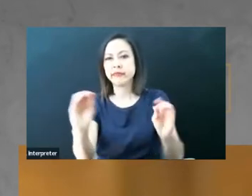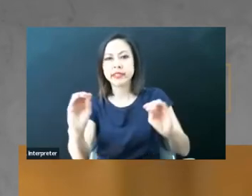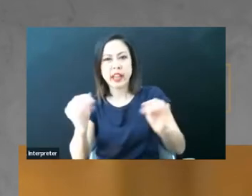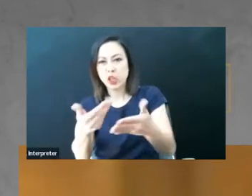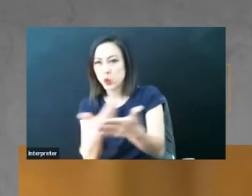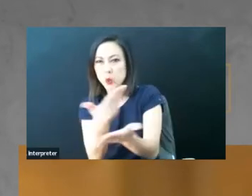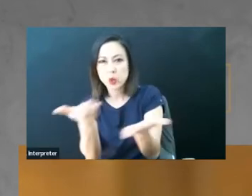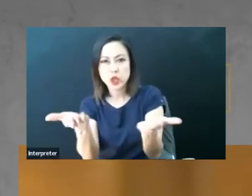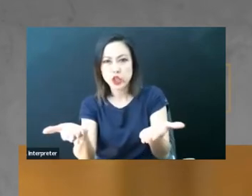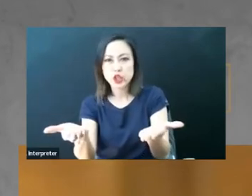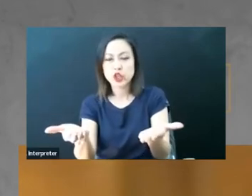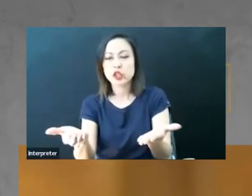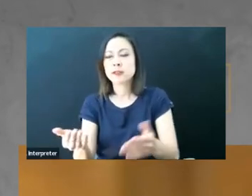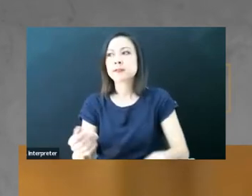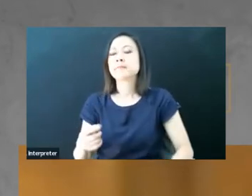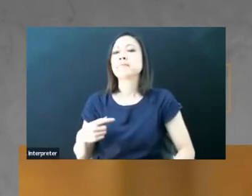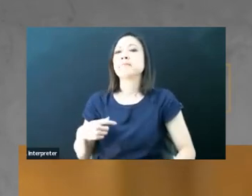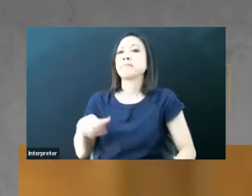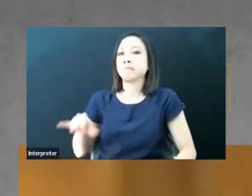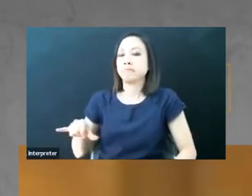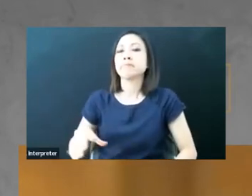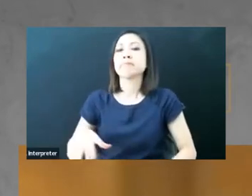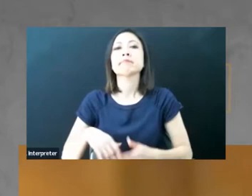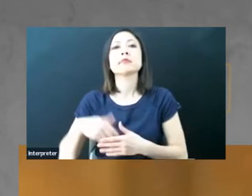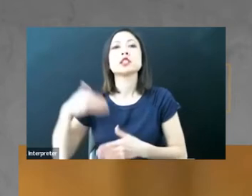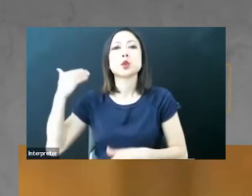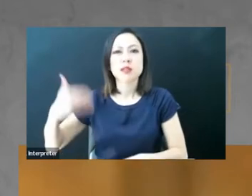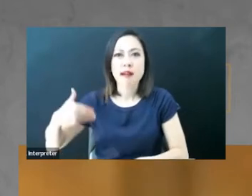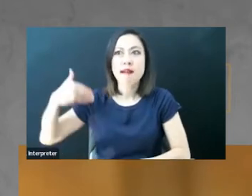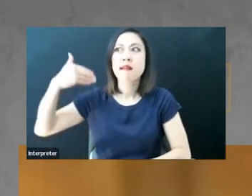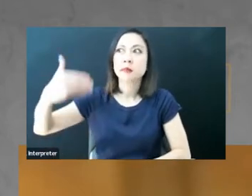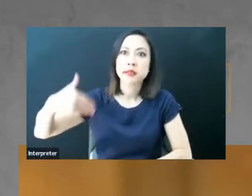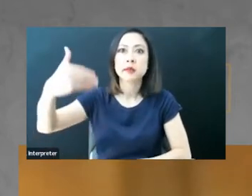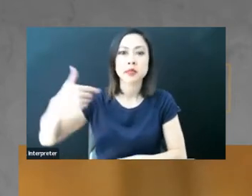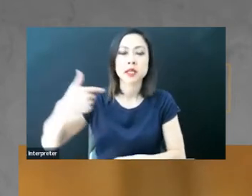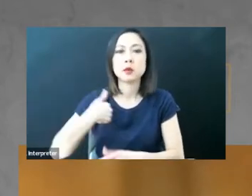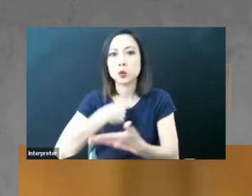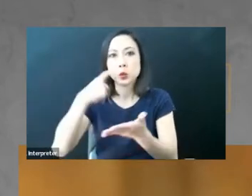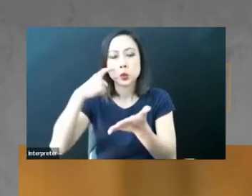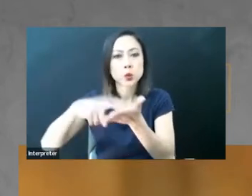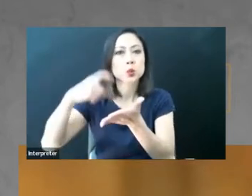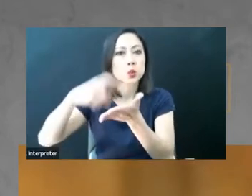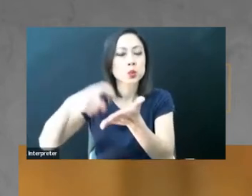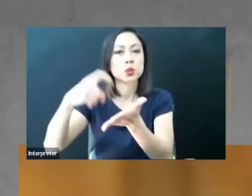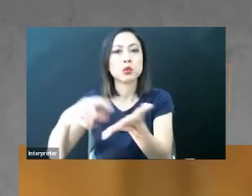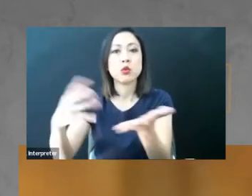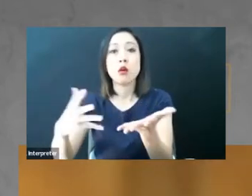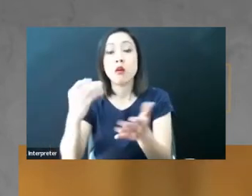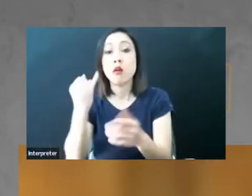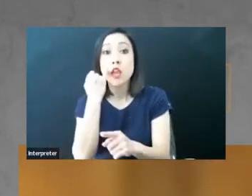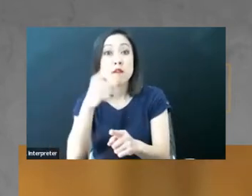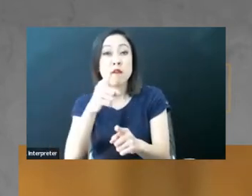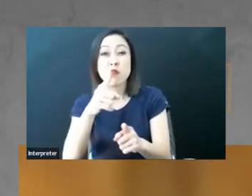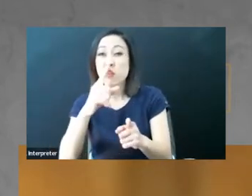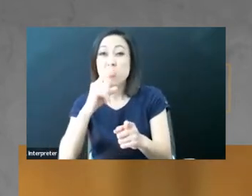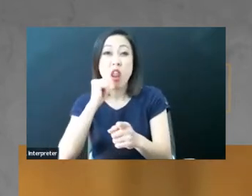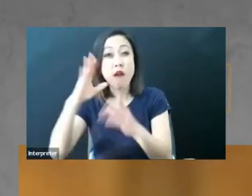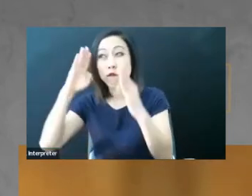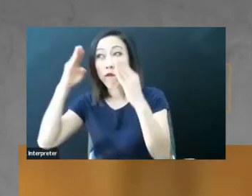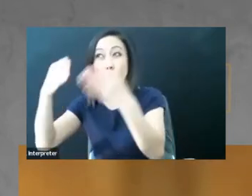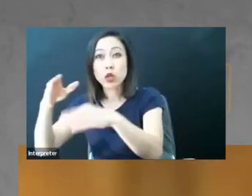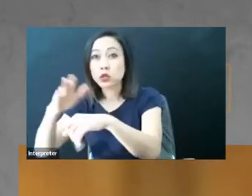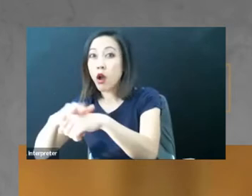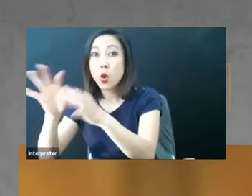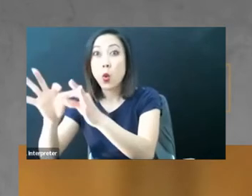one of the key lessons that we see time and time again is that if you're not focused on quality growth, if it's growth for growth's